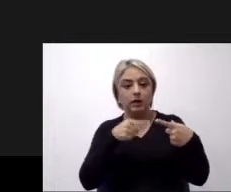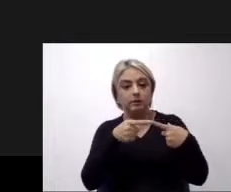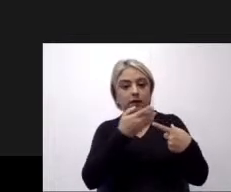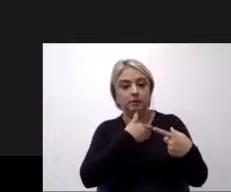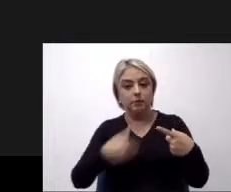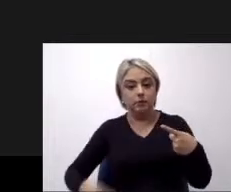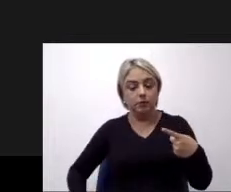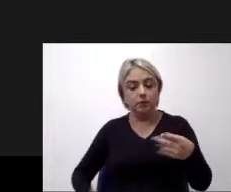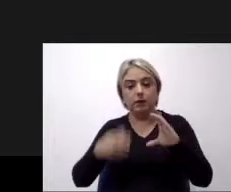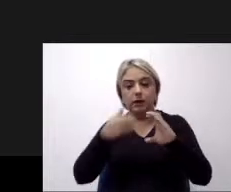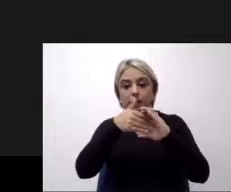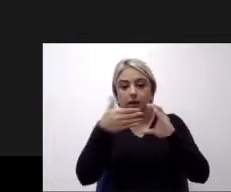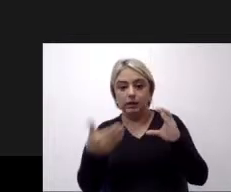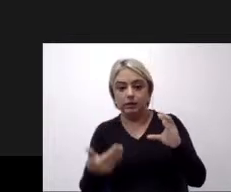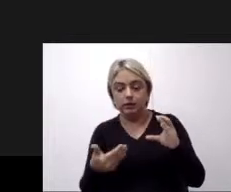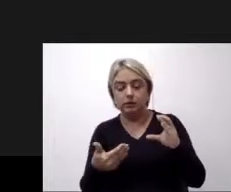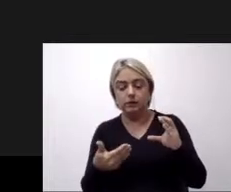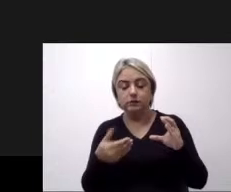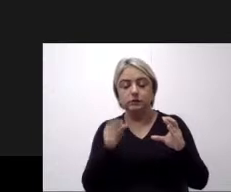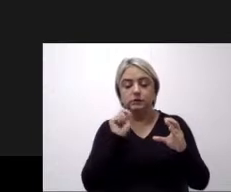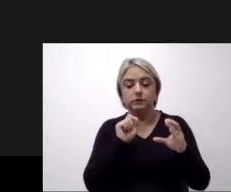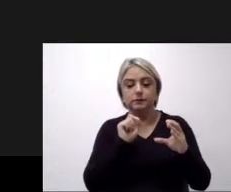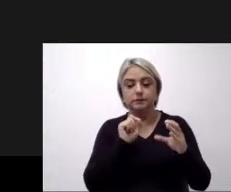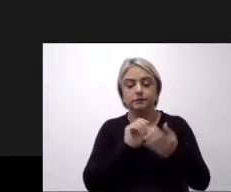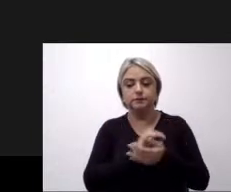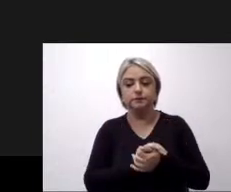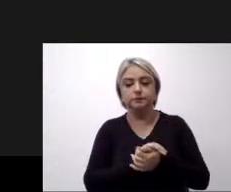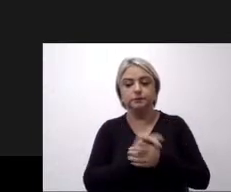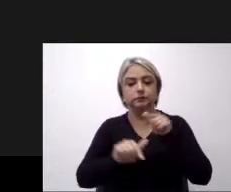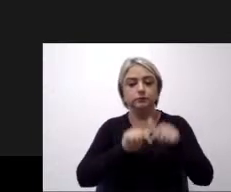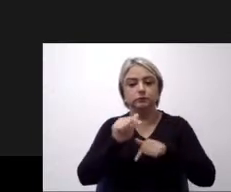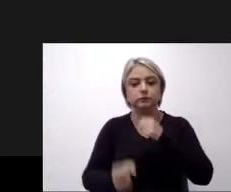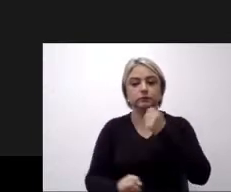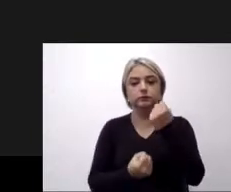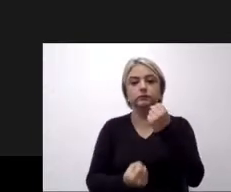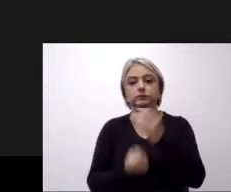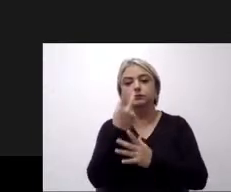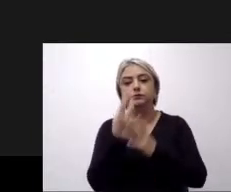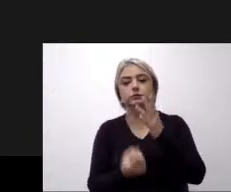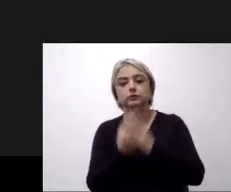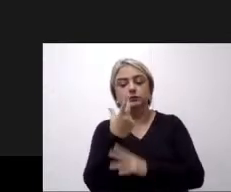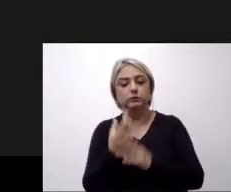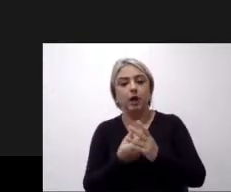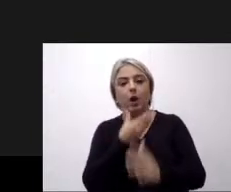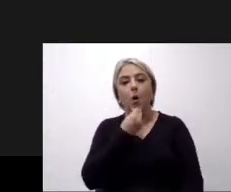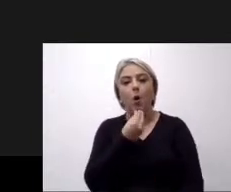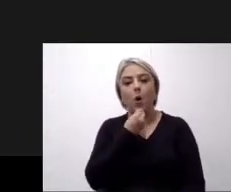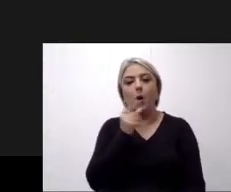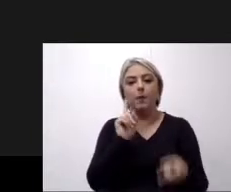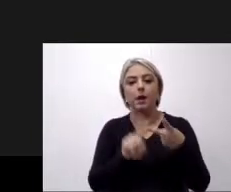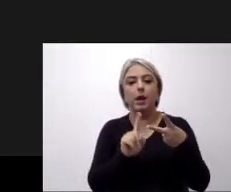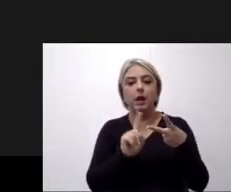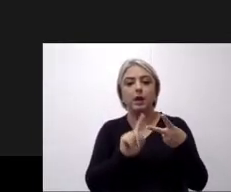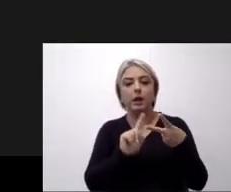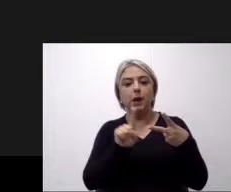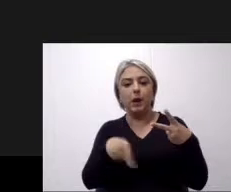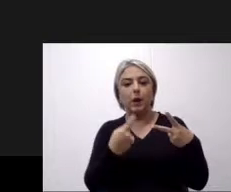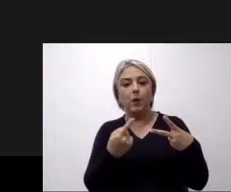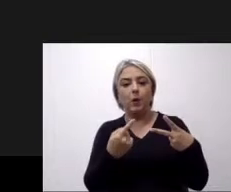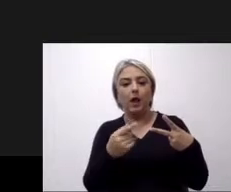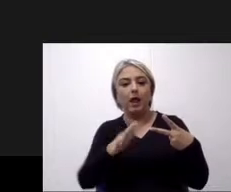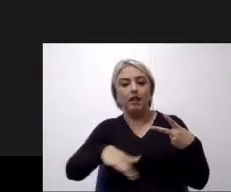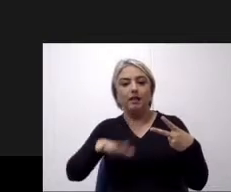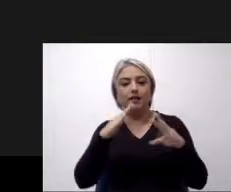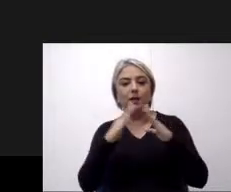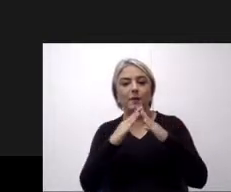male productive work, and the domestic sphere, in which women are assigned to carry out the